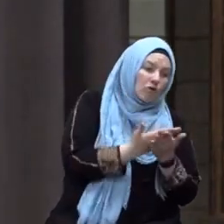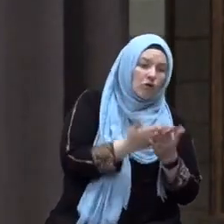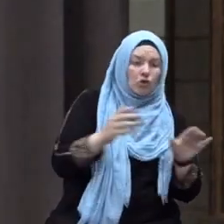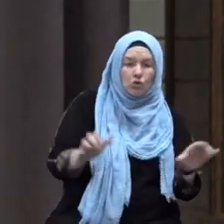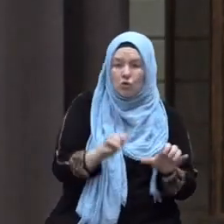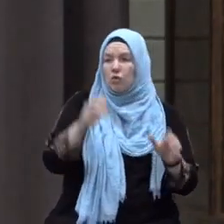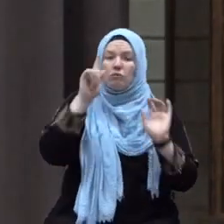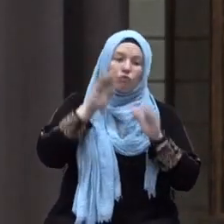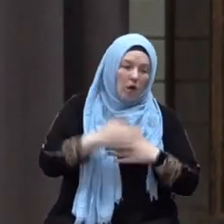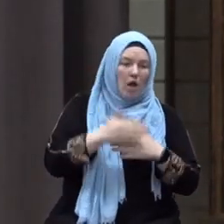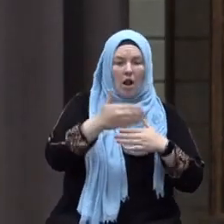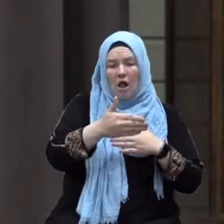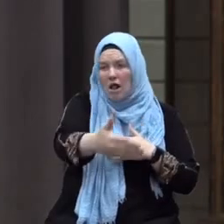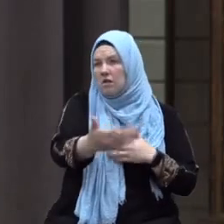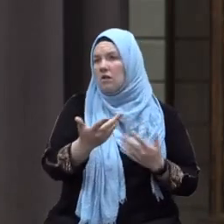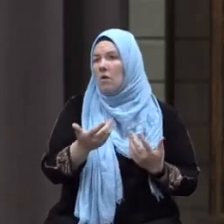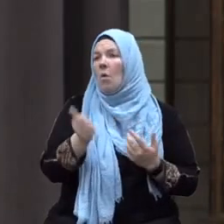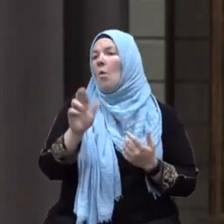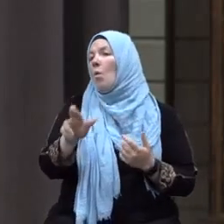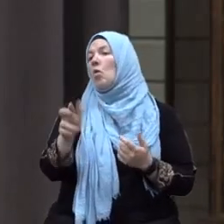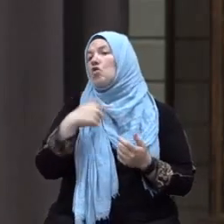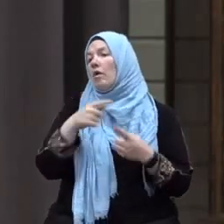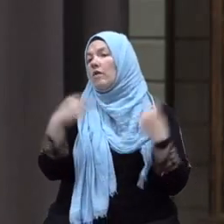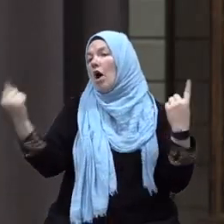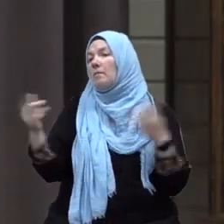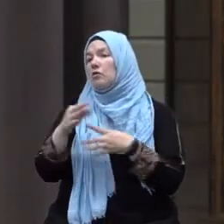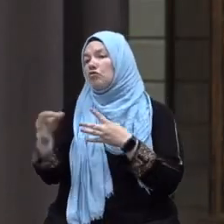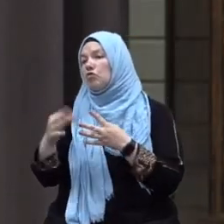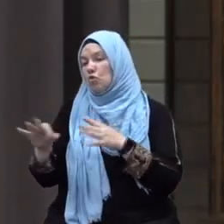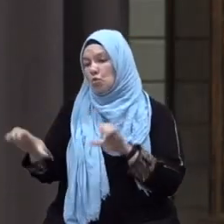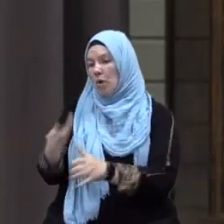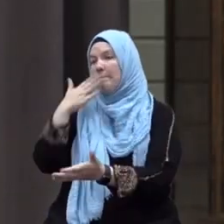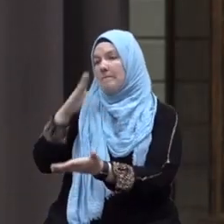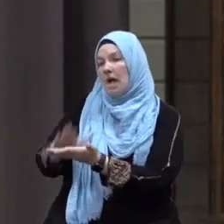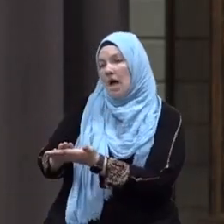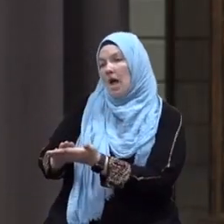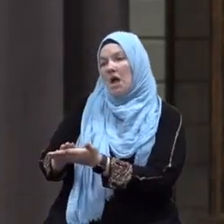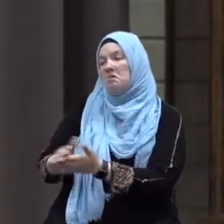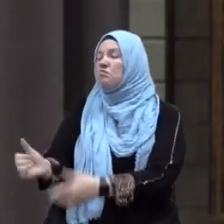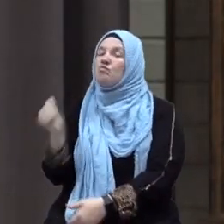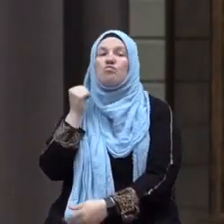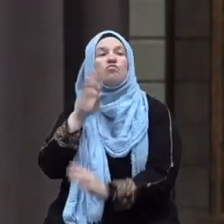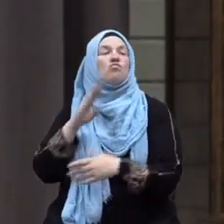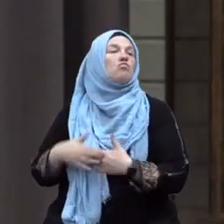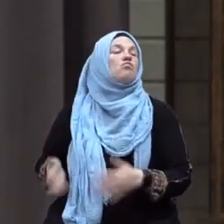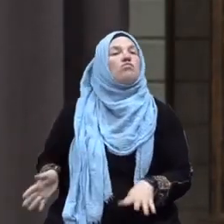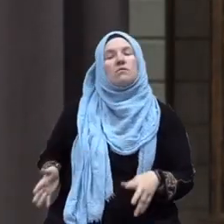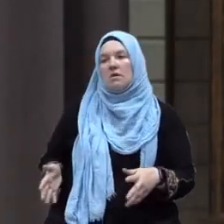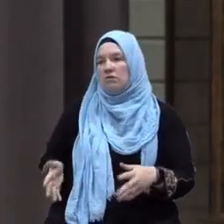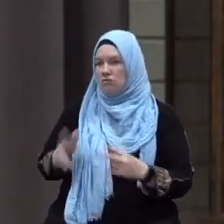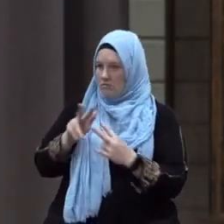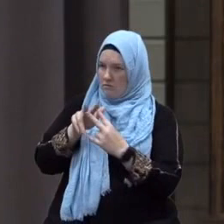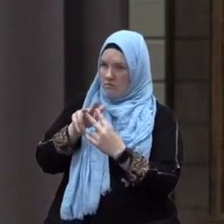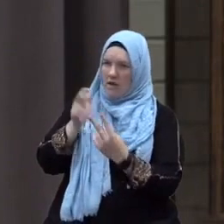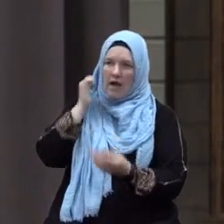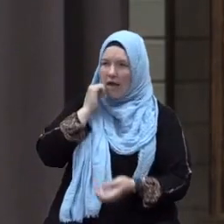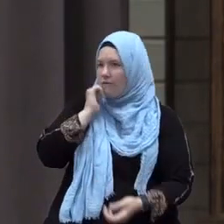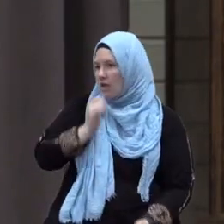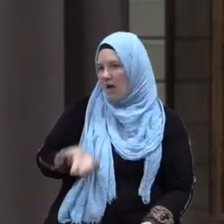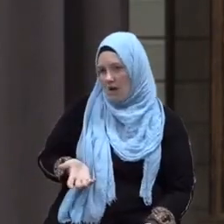and righteous, and the choice, the opposite choice, to be wicked and evil. It's a